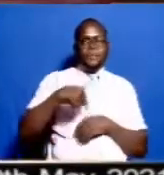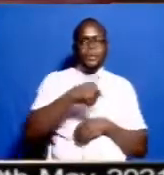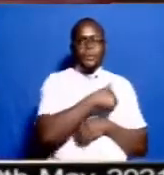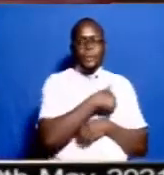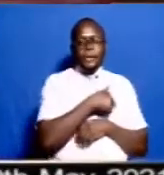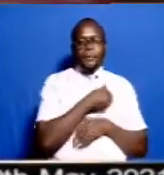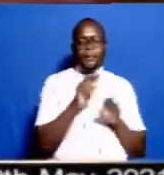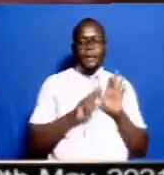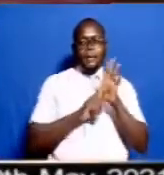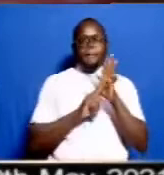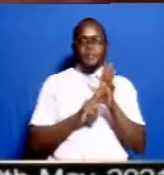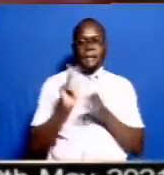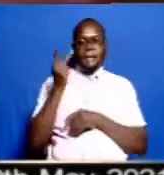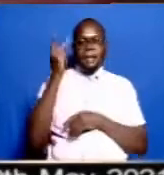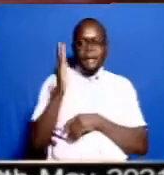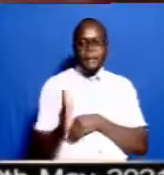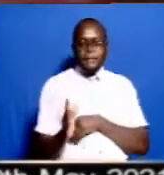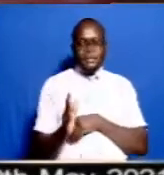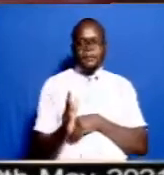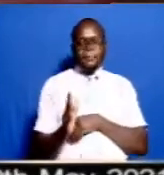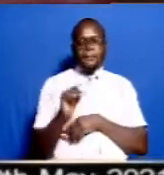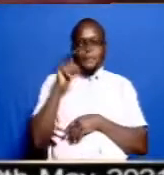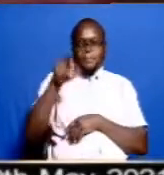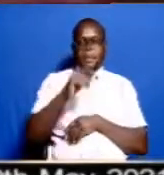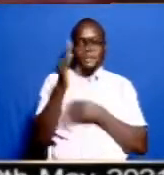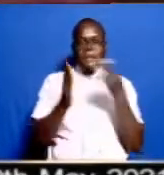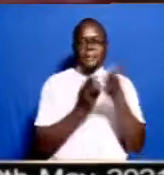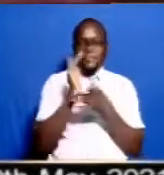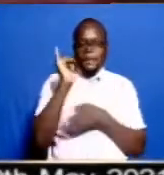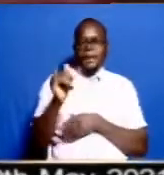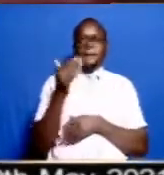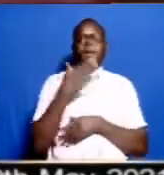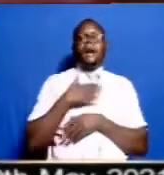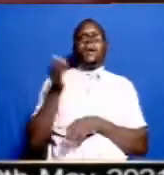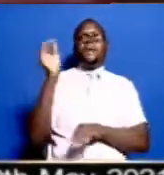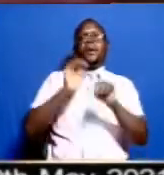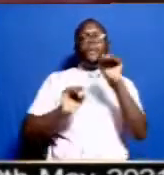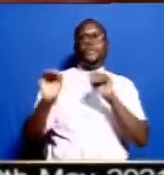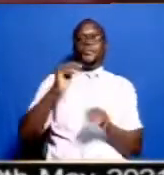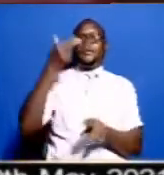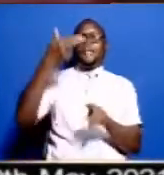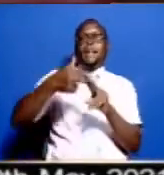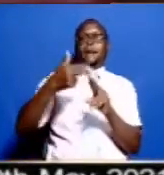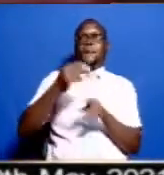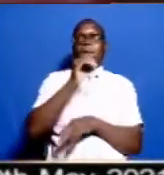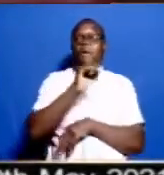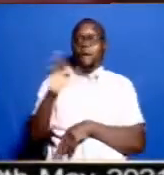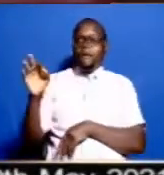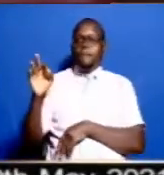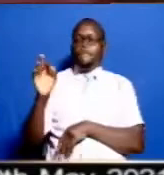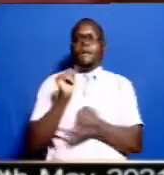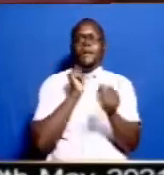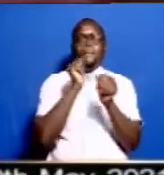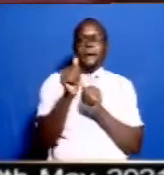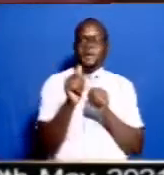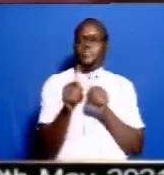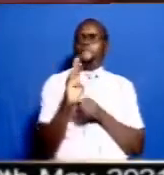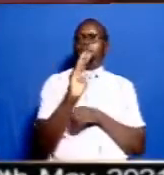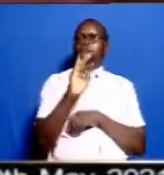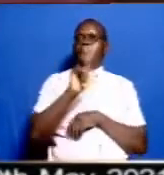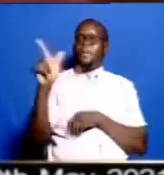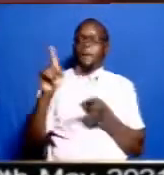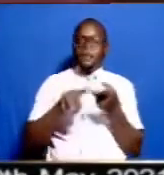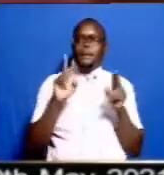represent Kenyans. And we must ensure that our contribution in the name of passing motions and bills